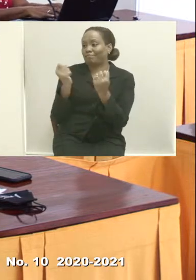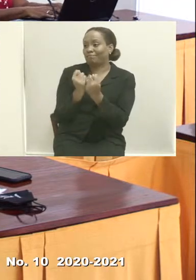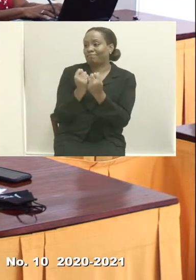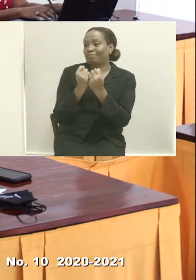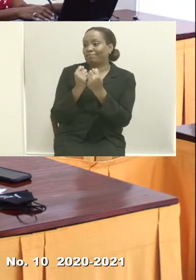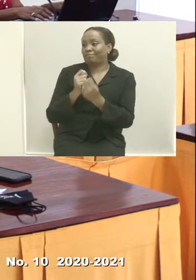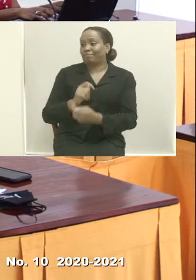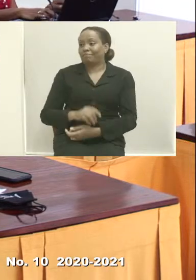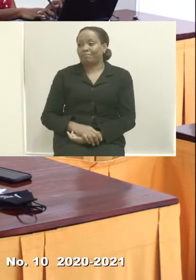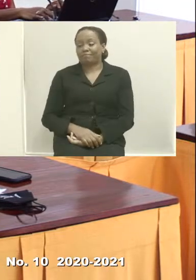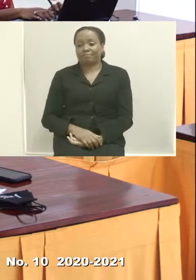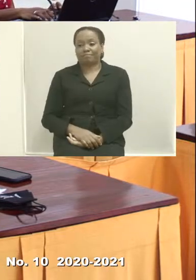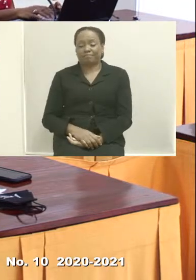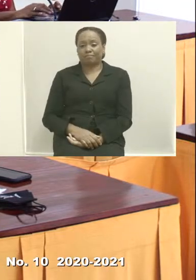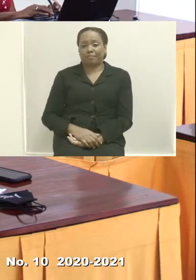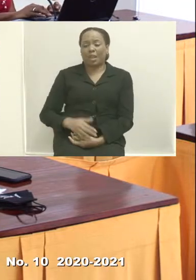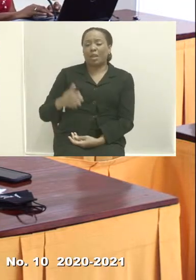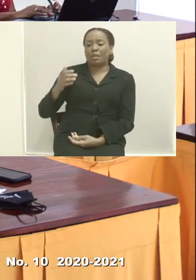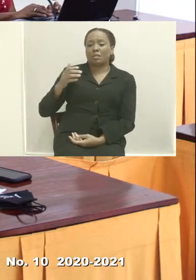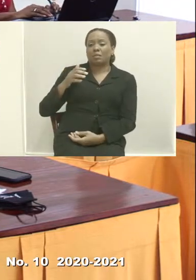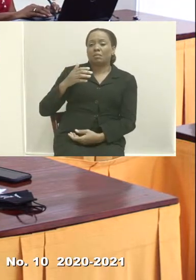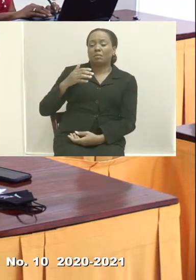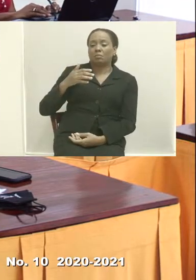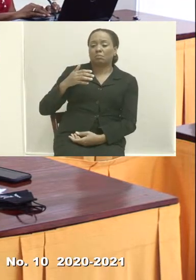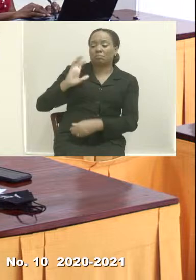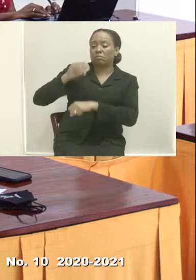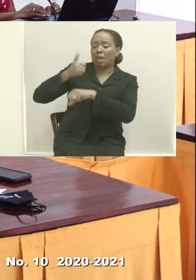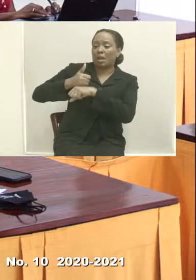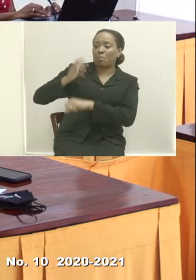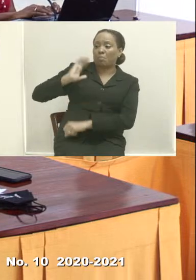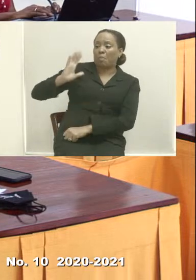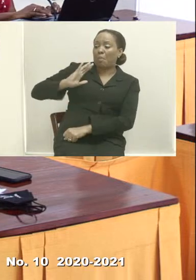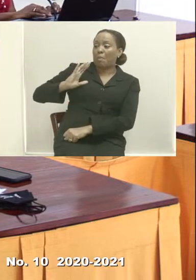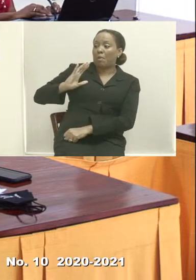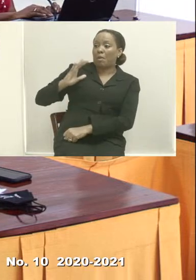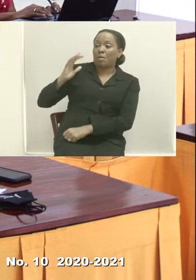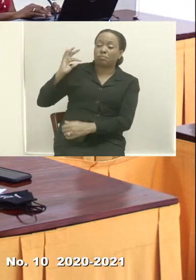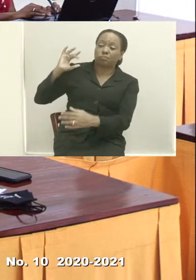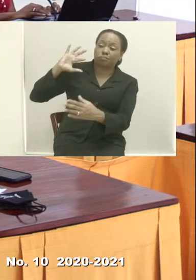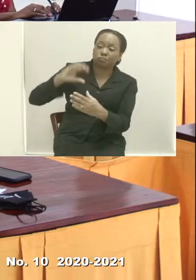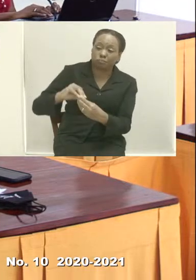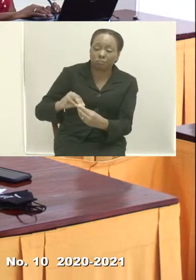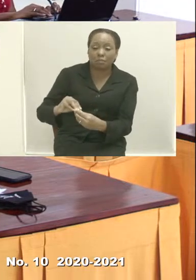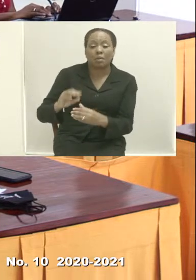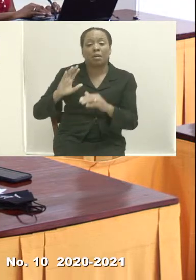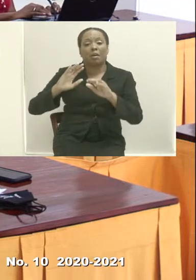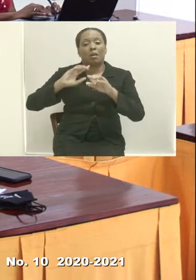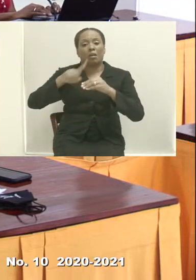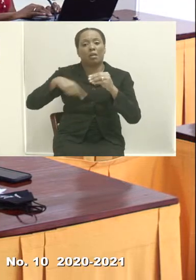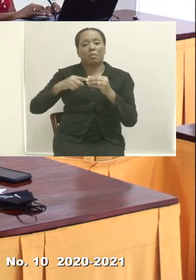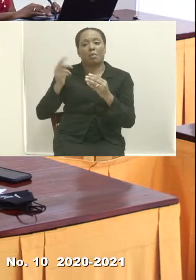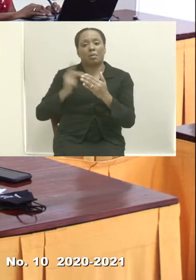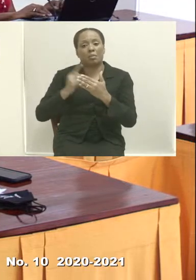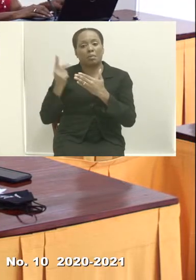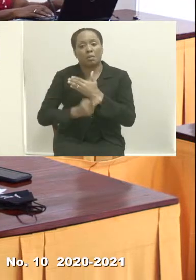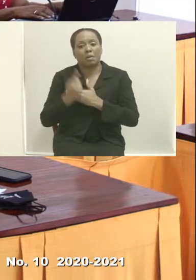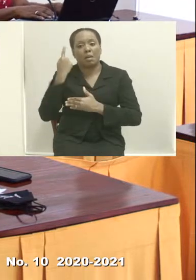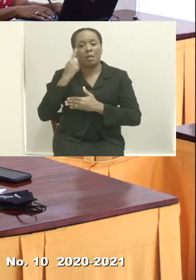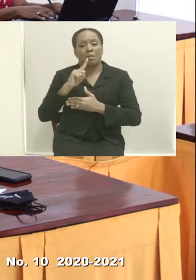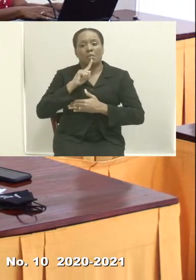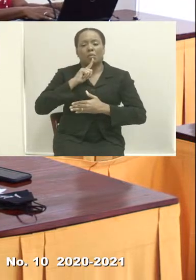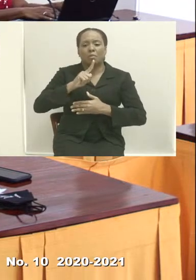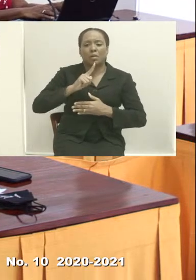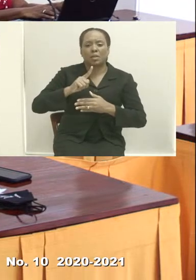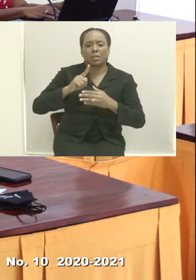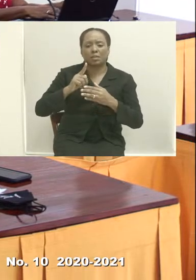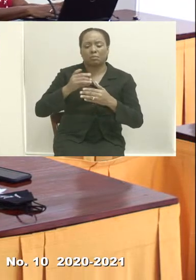the last few months, and these estimates commit further capital towards an ongoing program of financial literacy training,